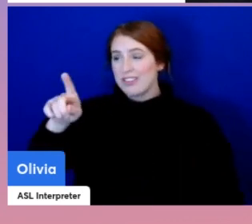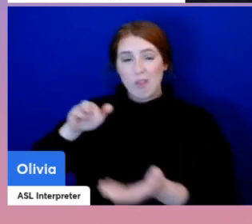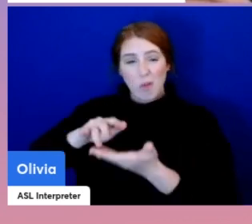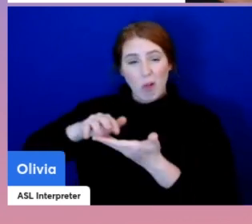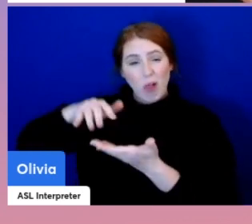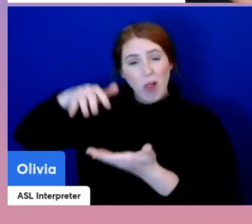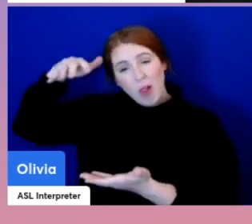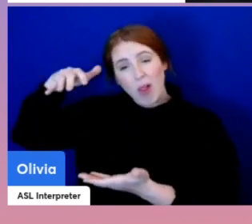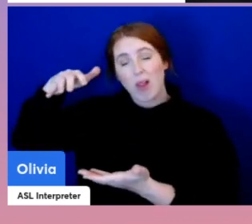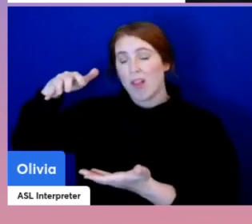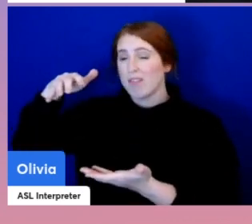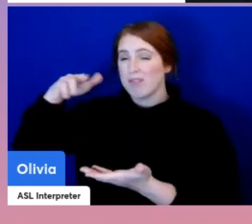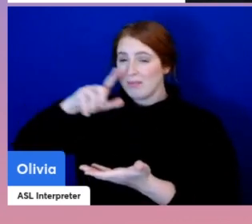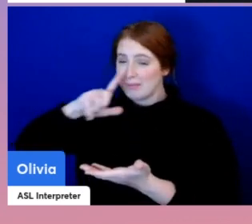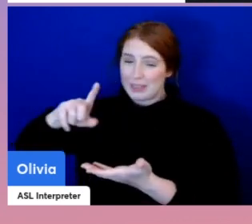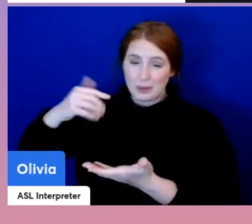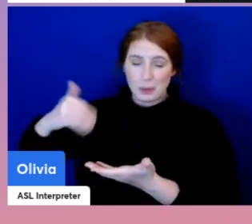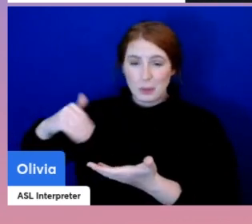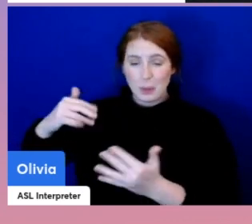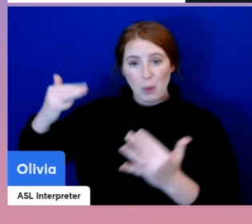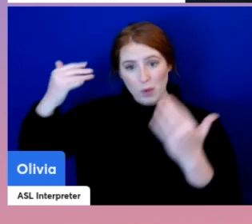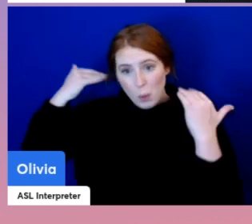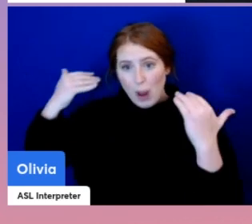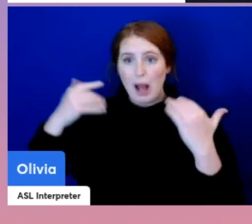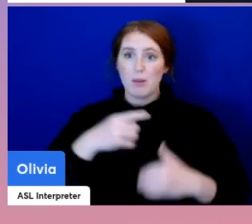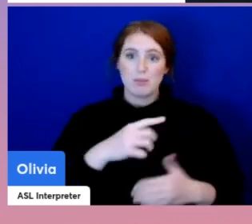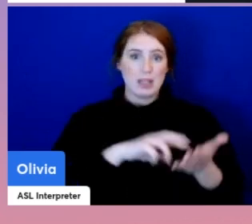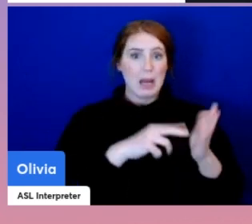reactive catch-up rather than doing proactive security work.